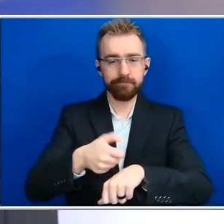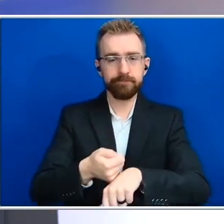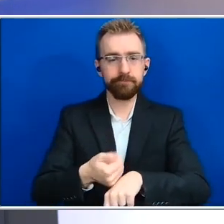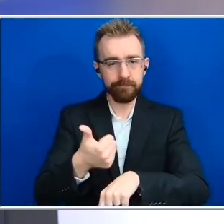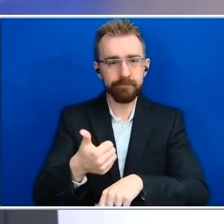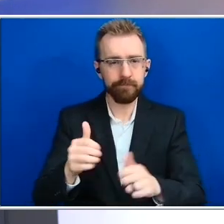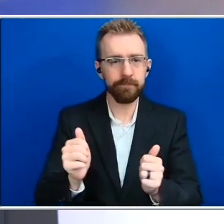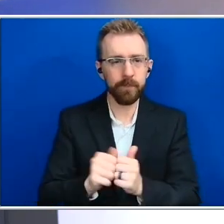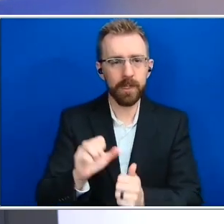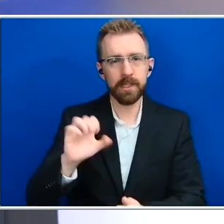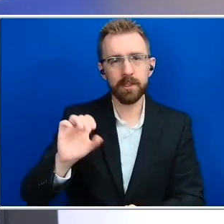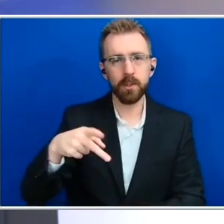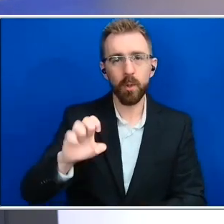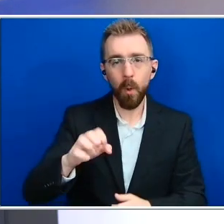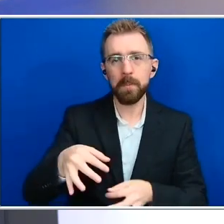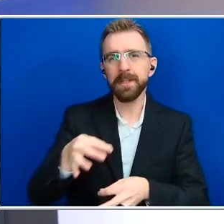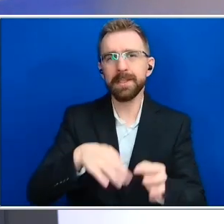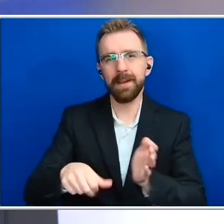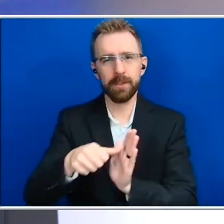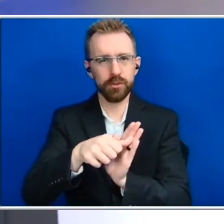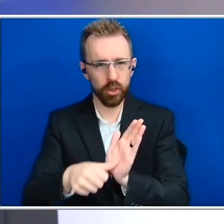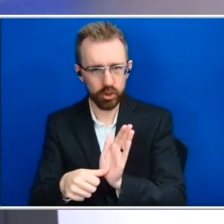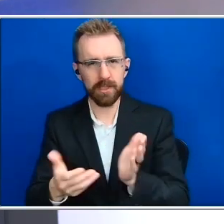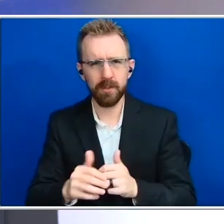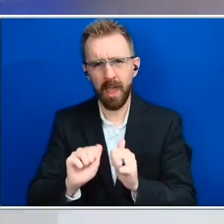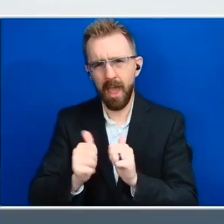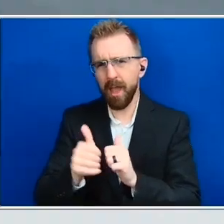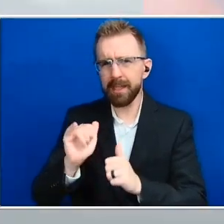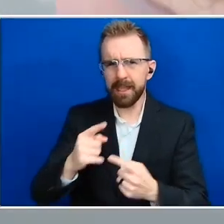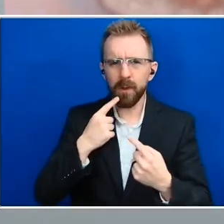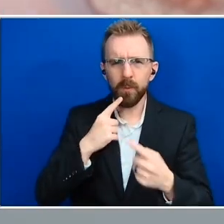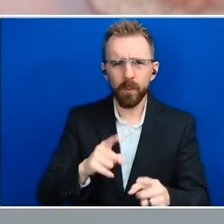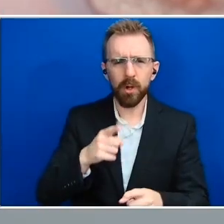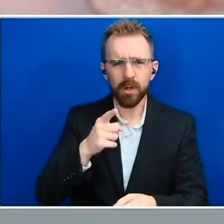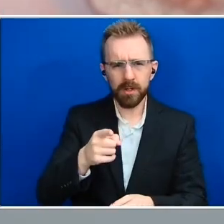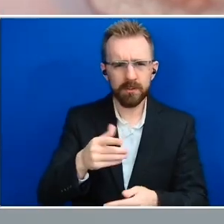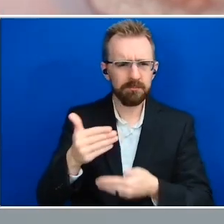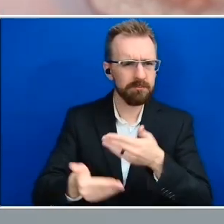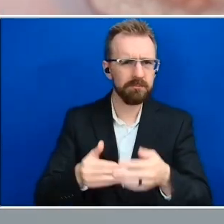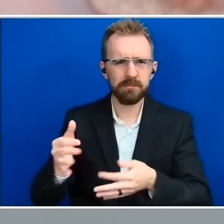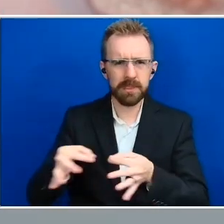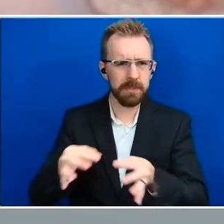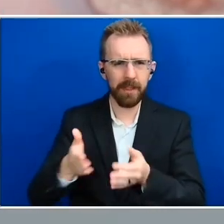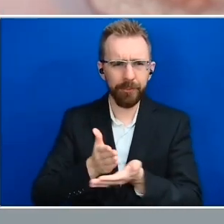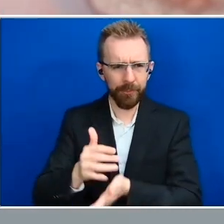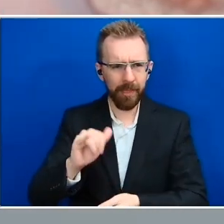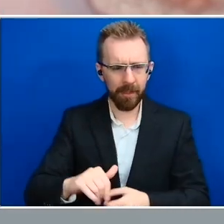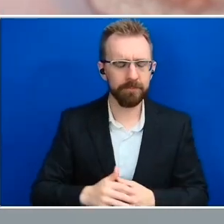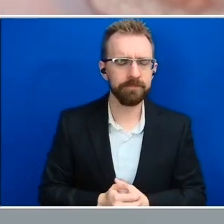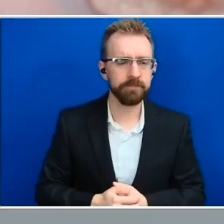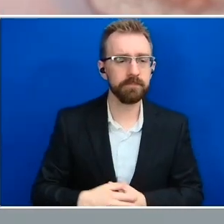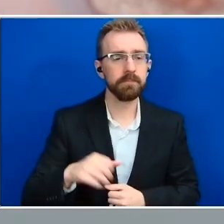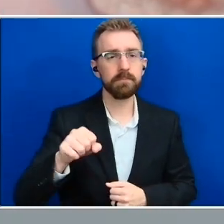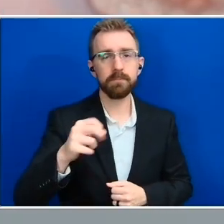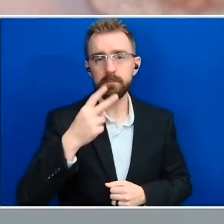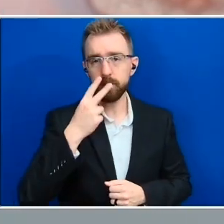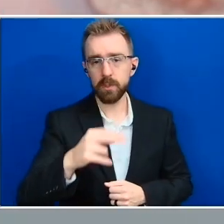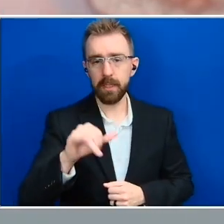surgery. So how does that work? Can you kind of bring us through that? Let's look at this.